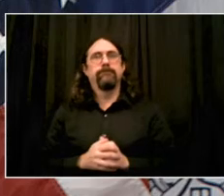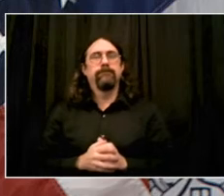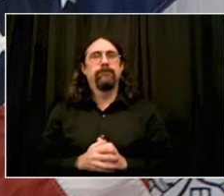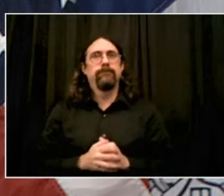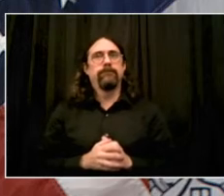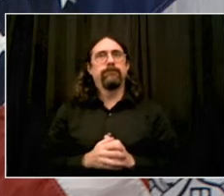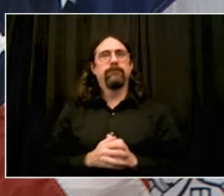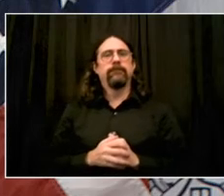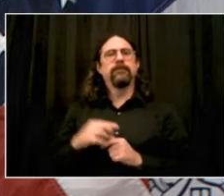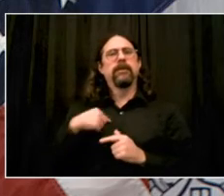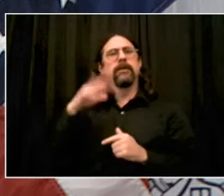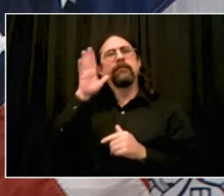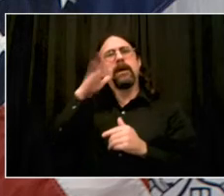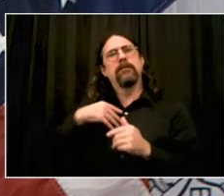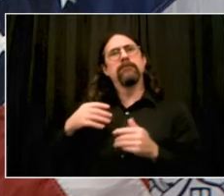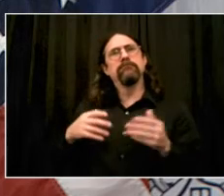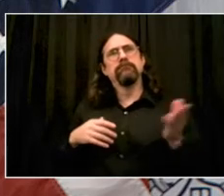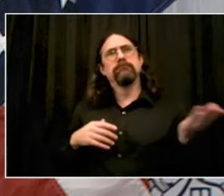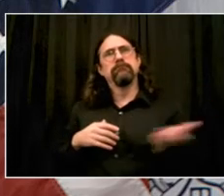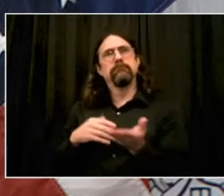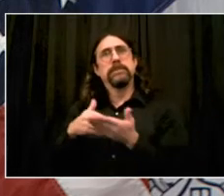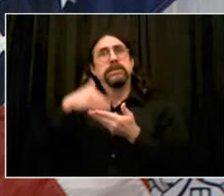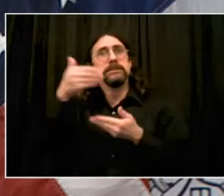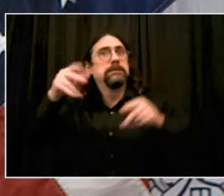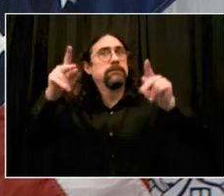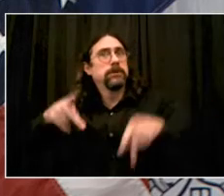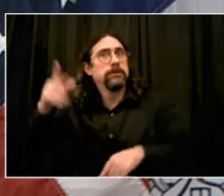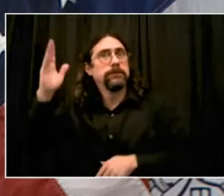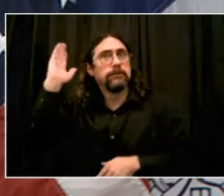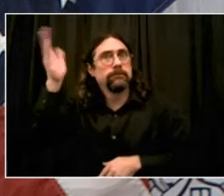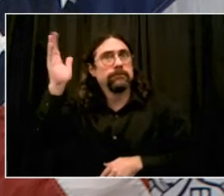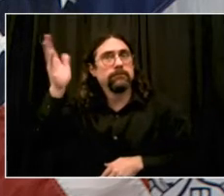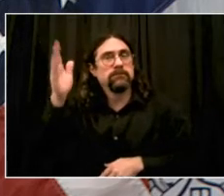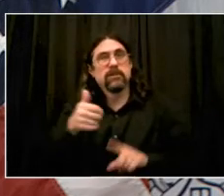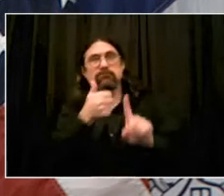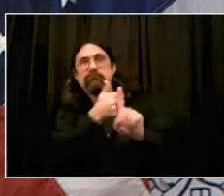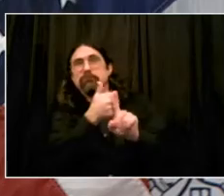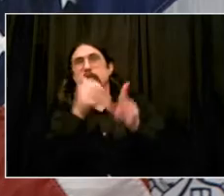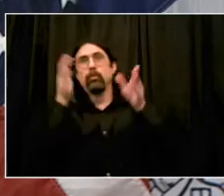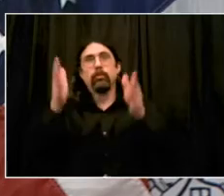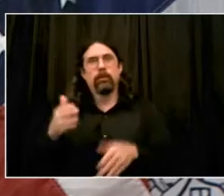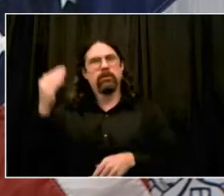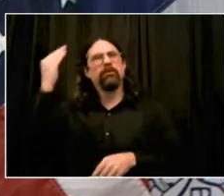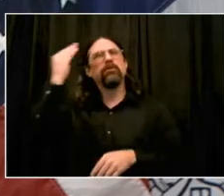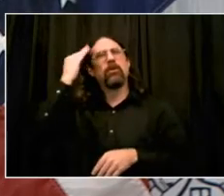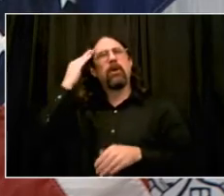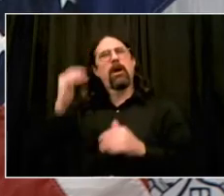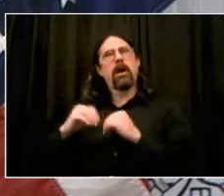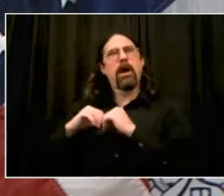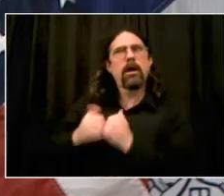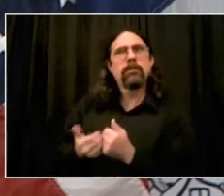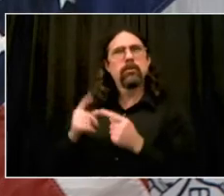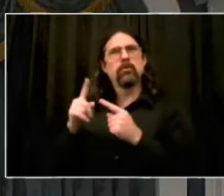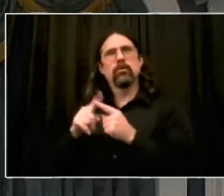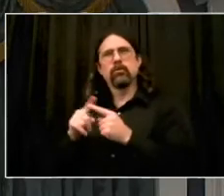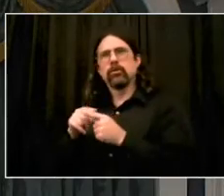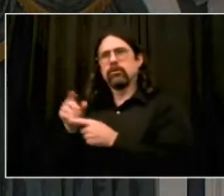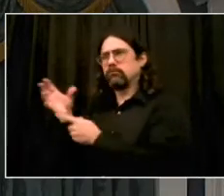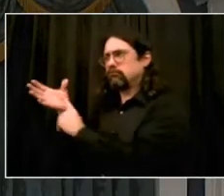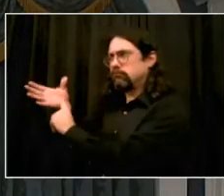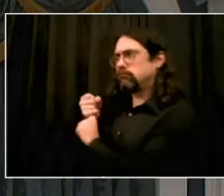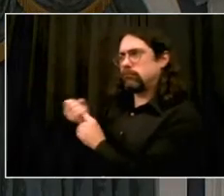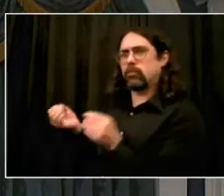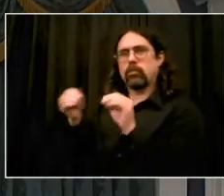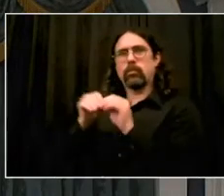more capital and more opportunity. So thrilled to have with us today State Senator Jamal Bailey. Well, thank you,